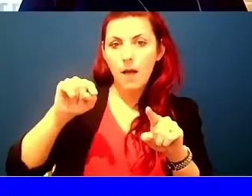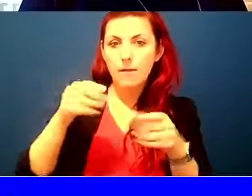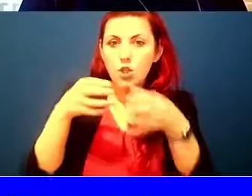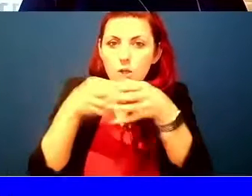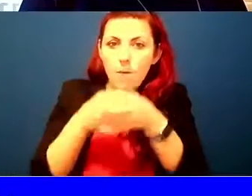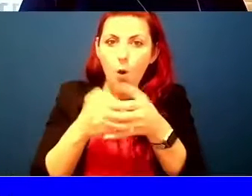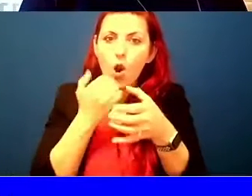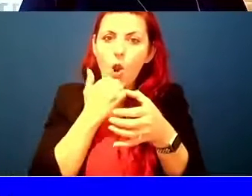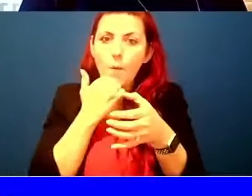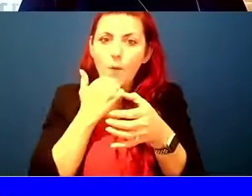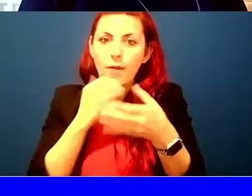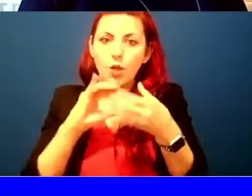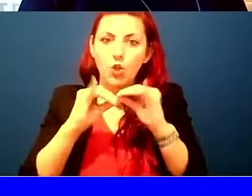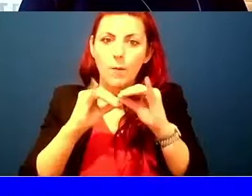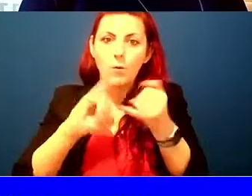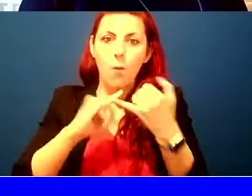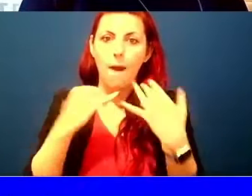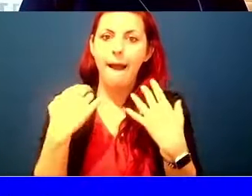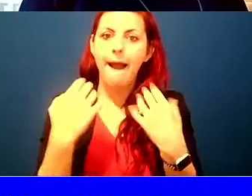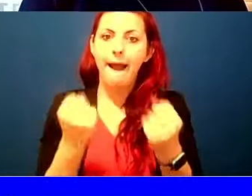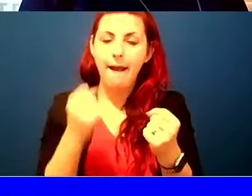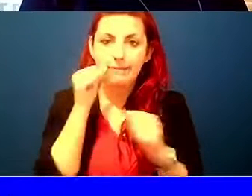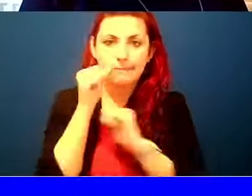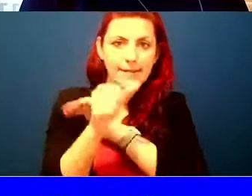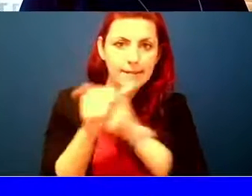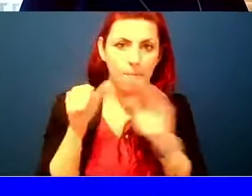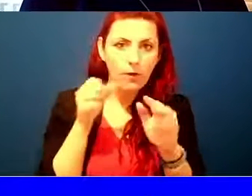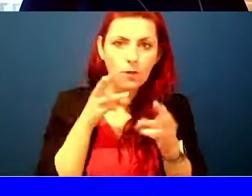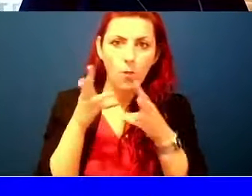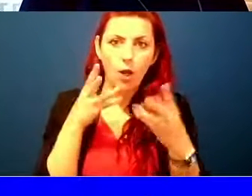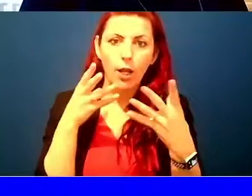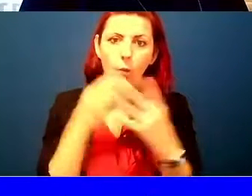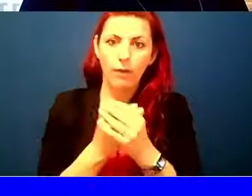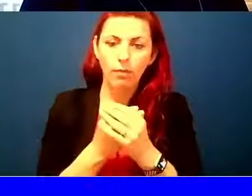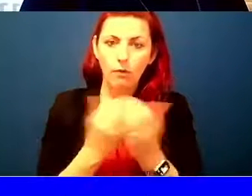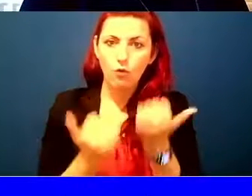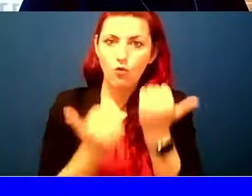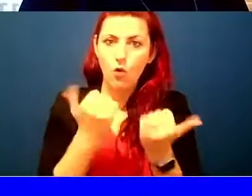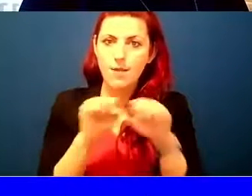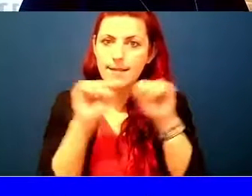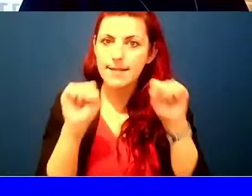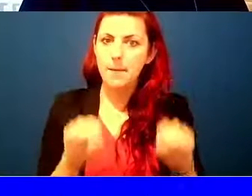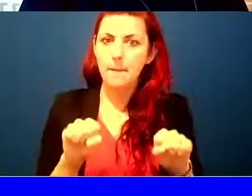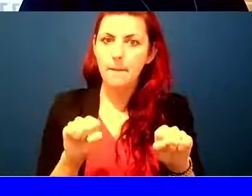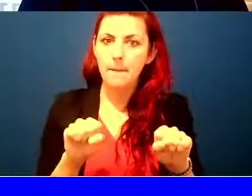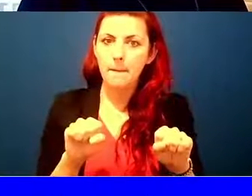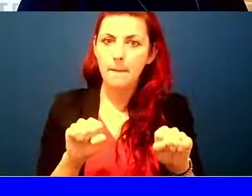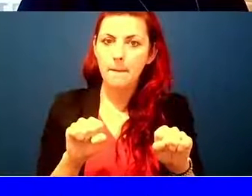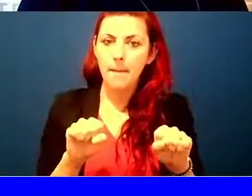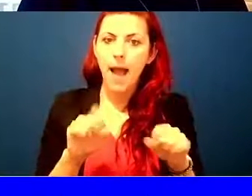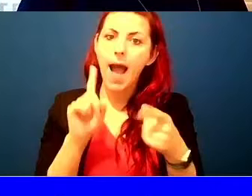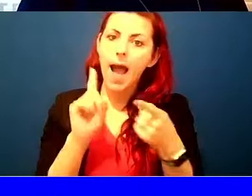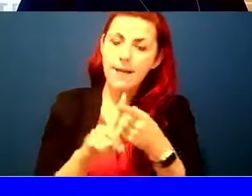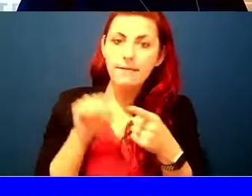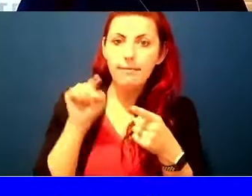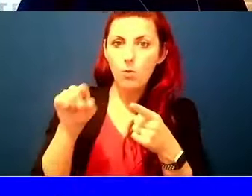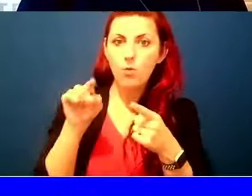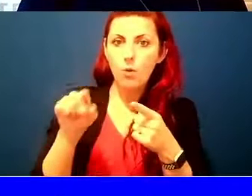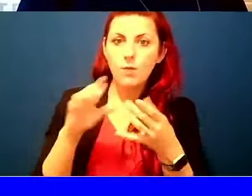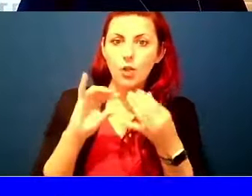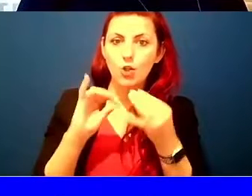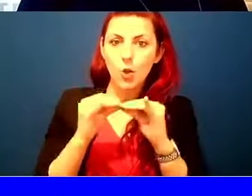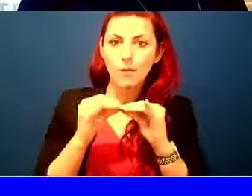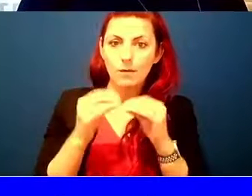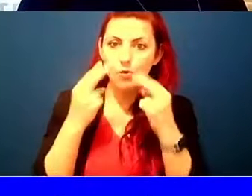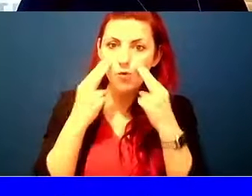of interpreters who have experience working within the court system, and they tend to get